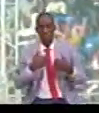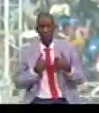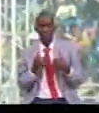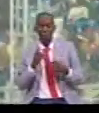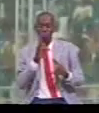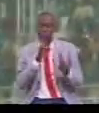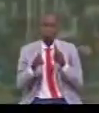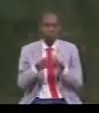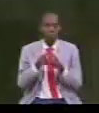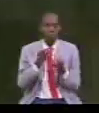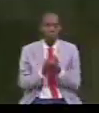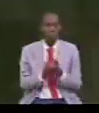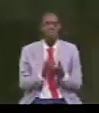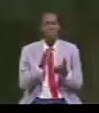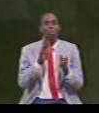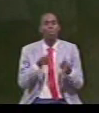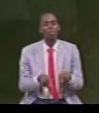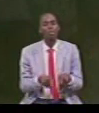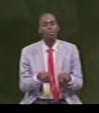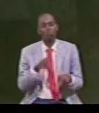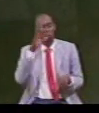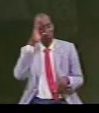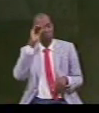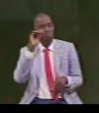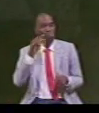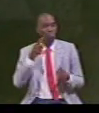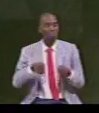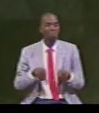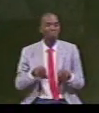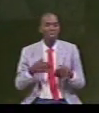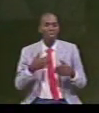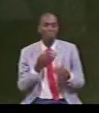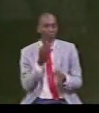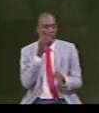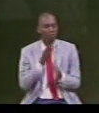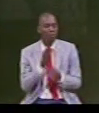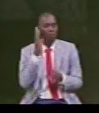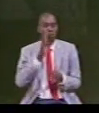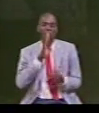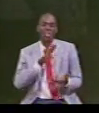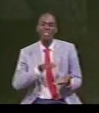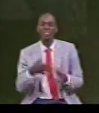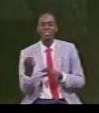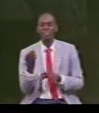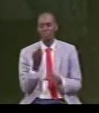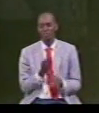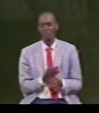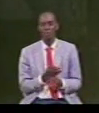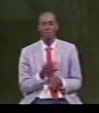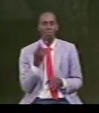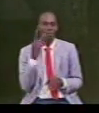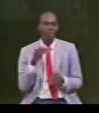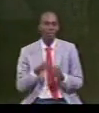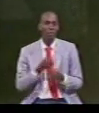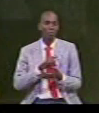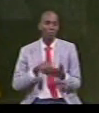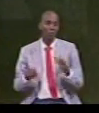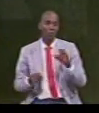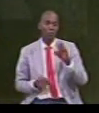faith. But he believed the Lord. And we're told, look at verse 12. In